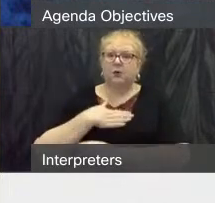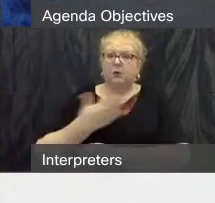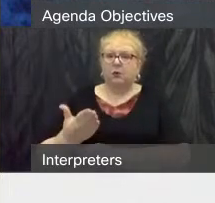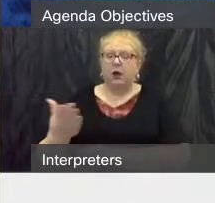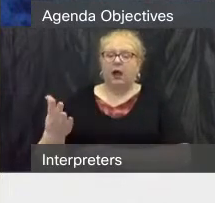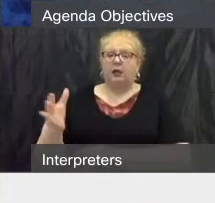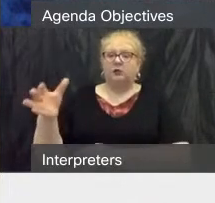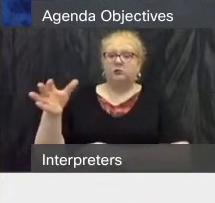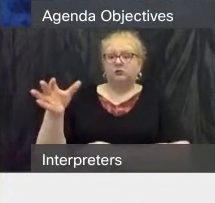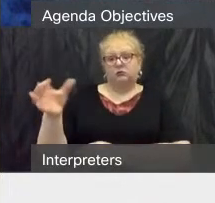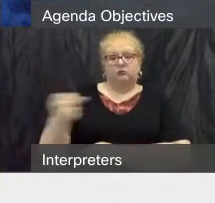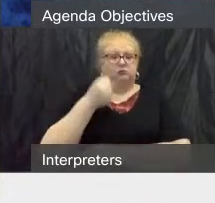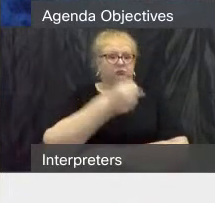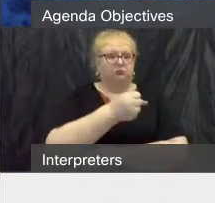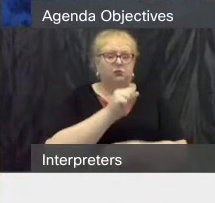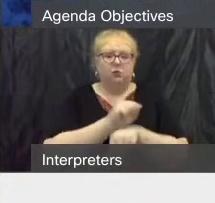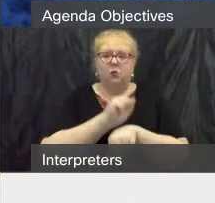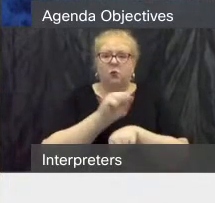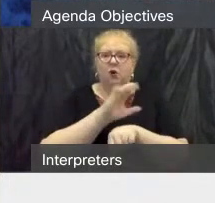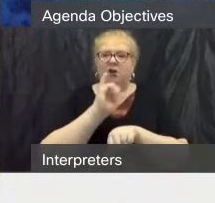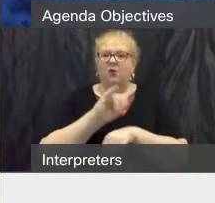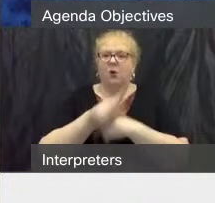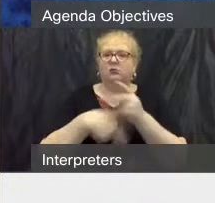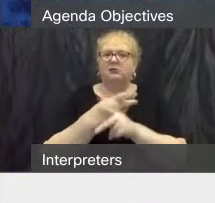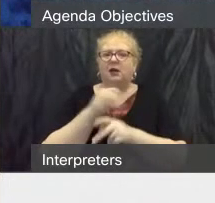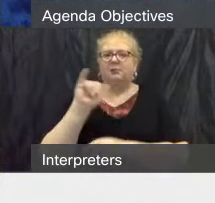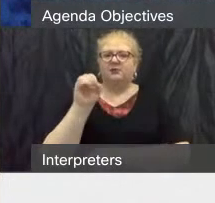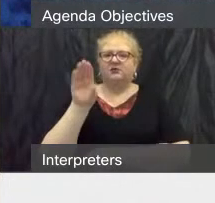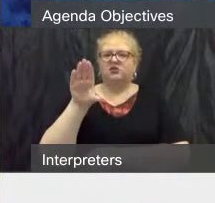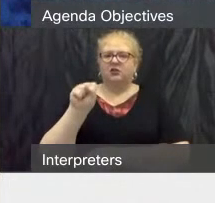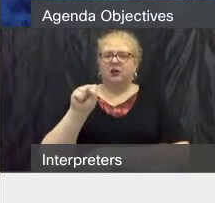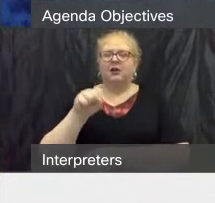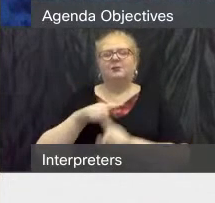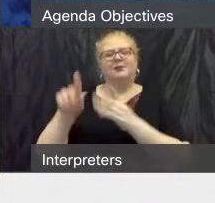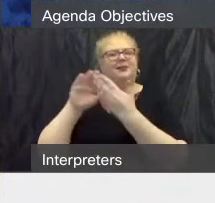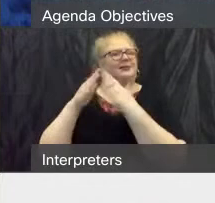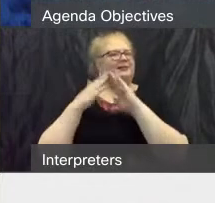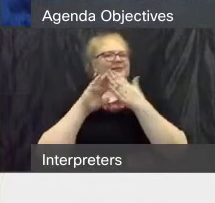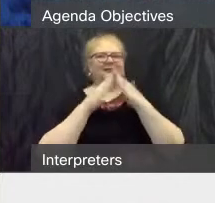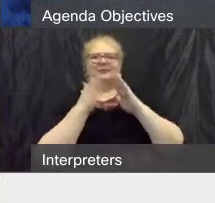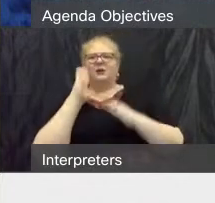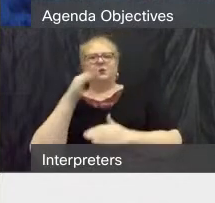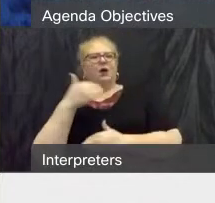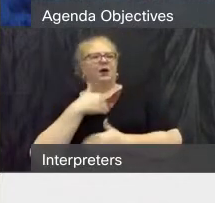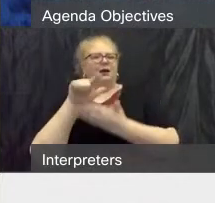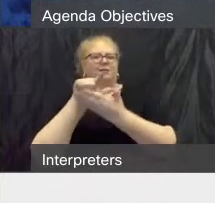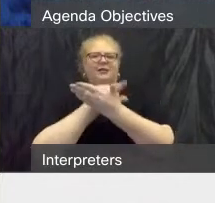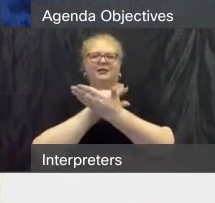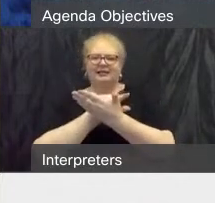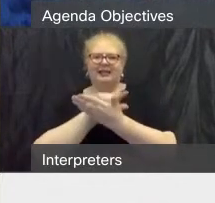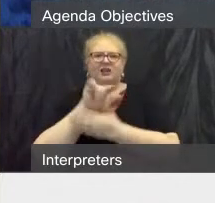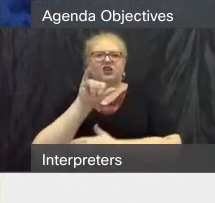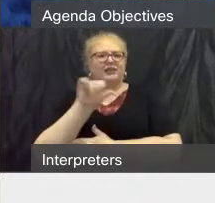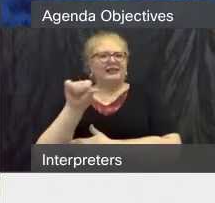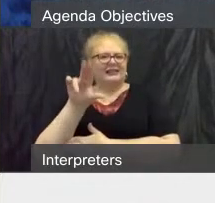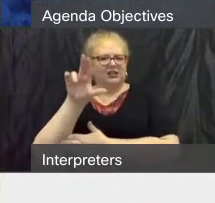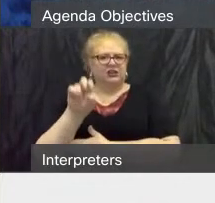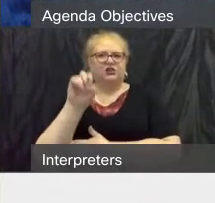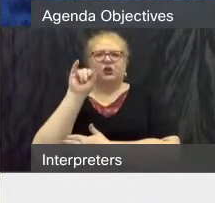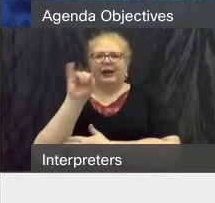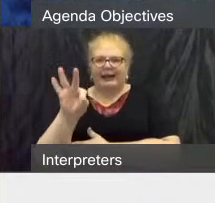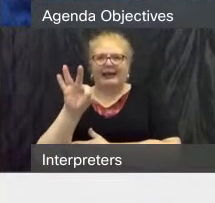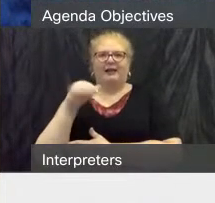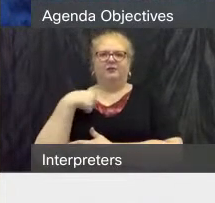not be able to keep. Well, the city would definitely have legal issues of not obtaining the appropriate information in order to